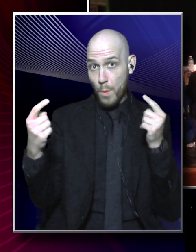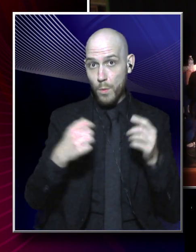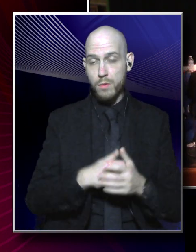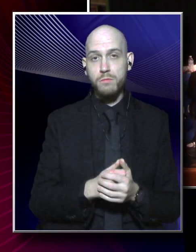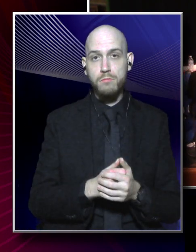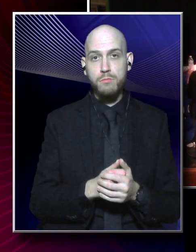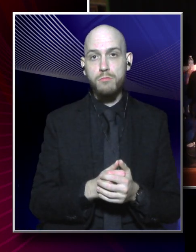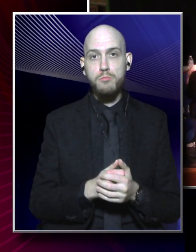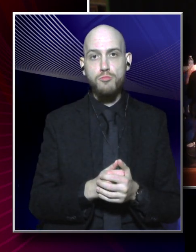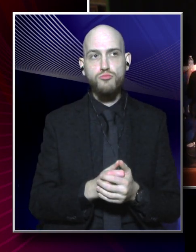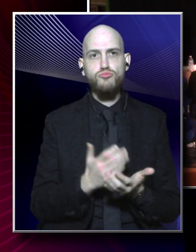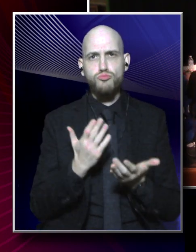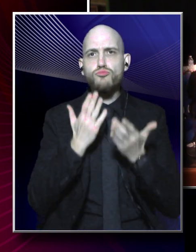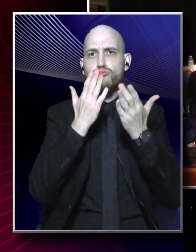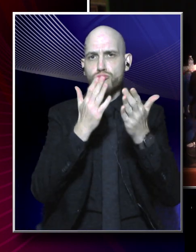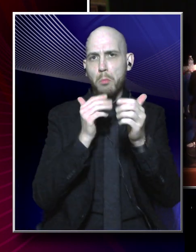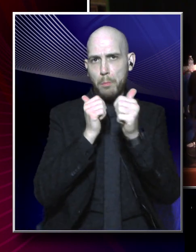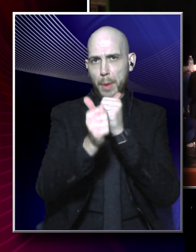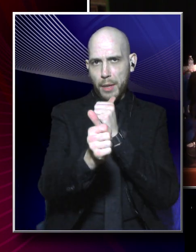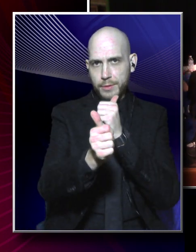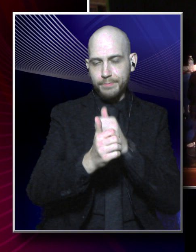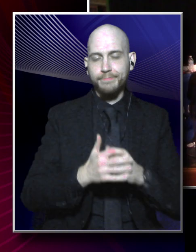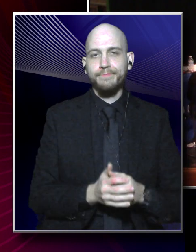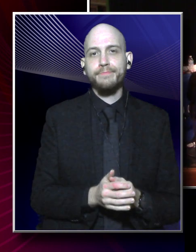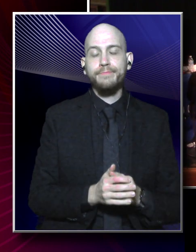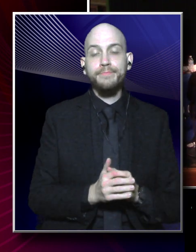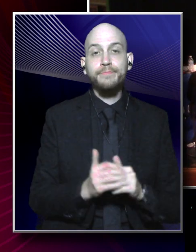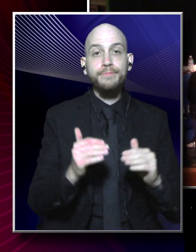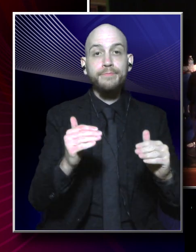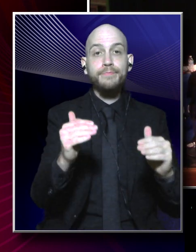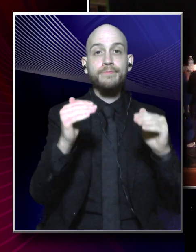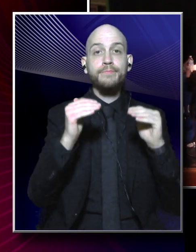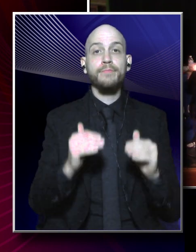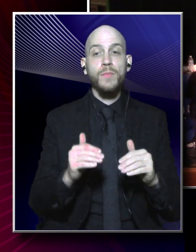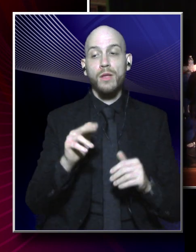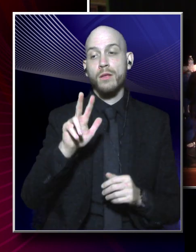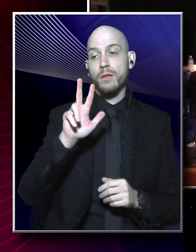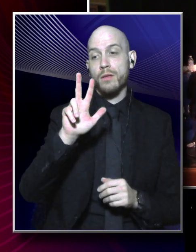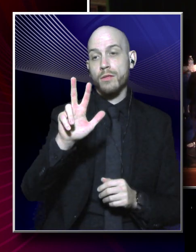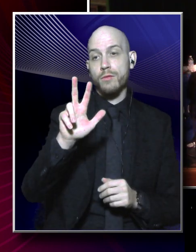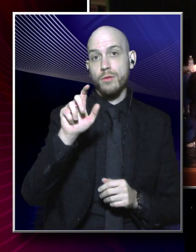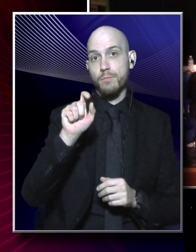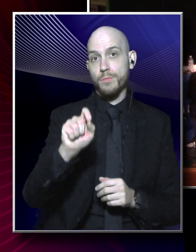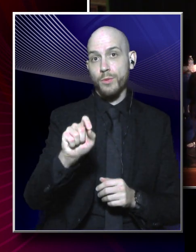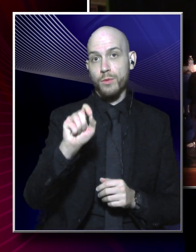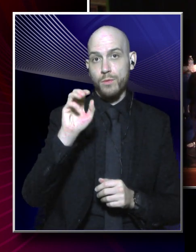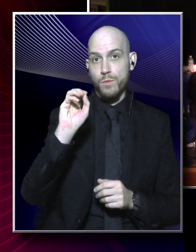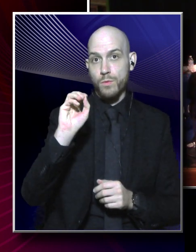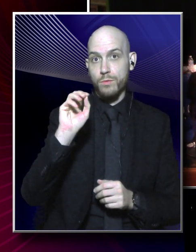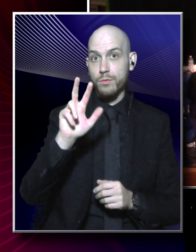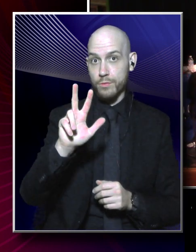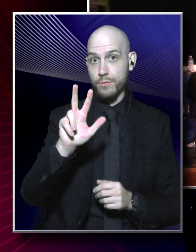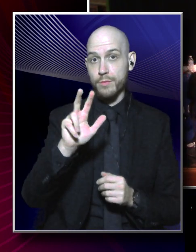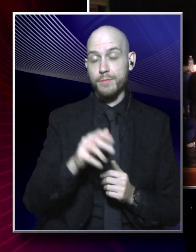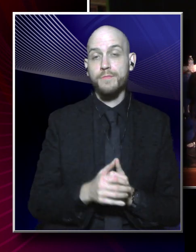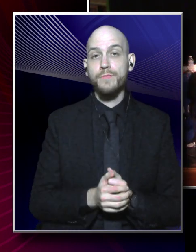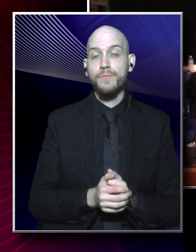Okay, so it passes. Next will be 3.03.